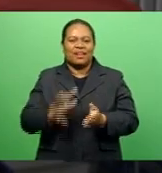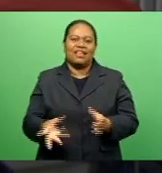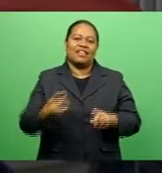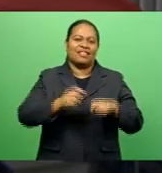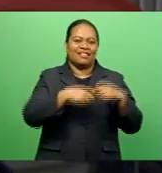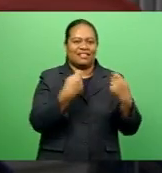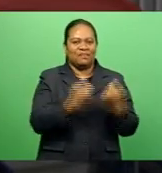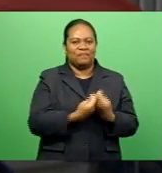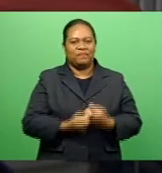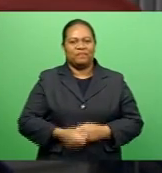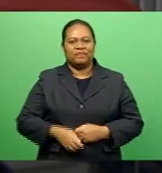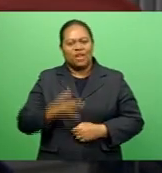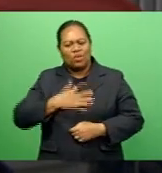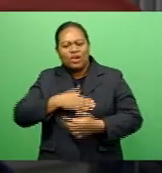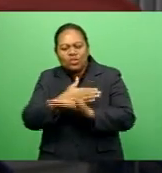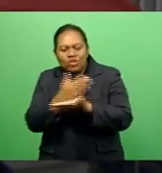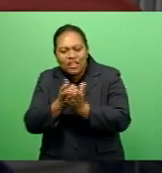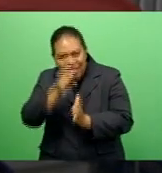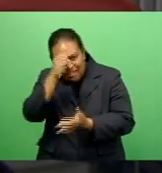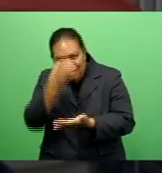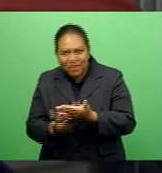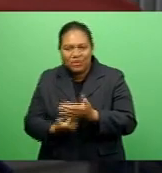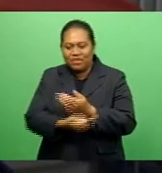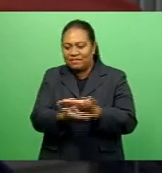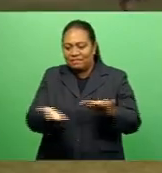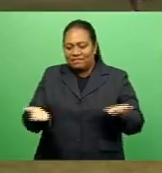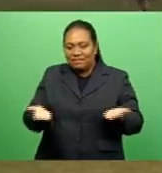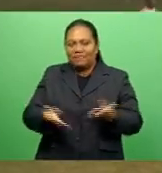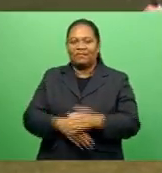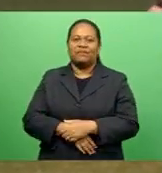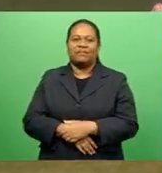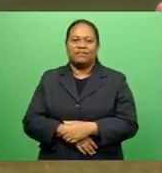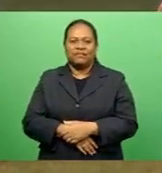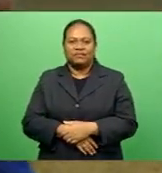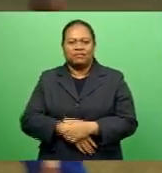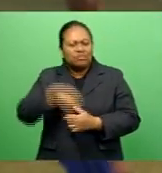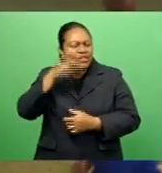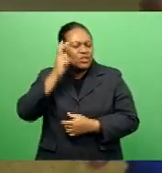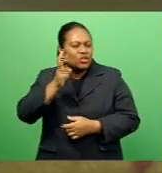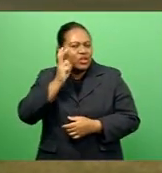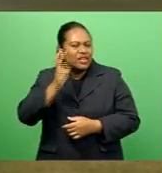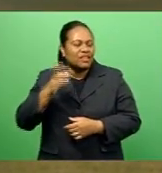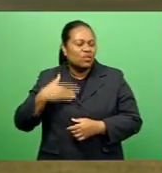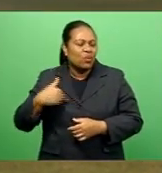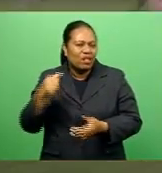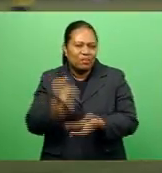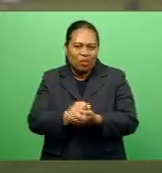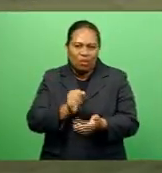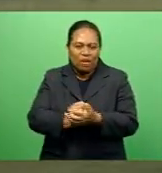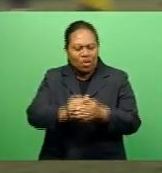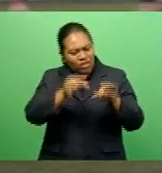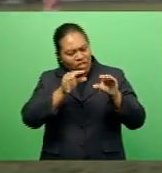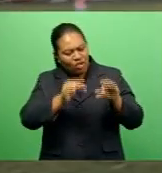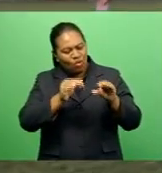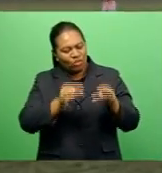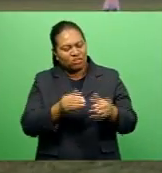my experience to them. And they've been training well with our coach